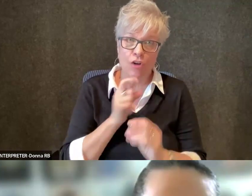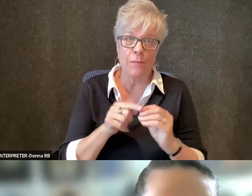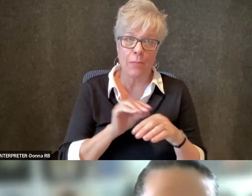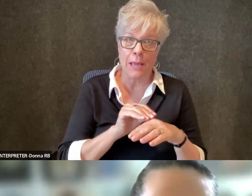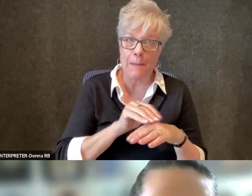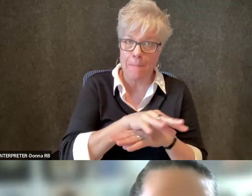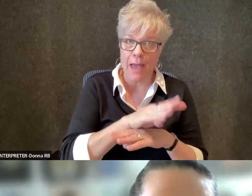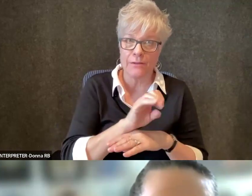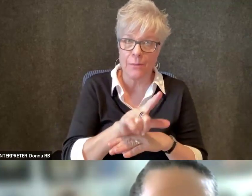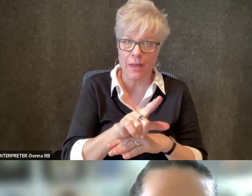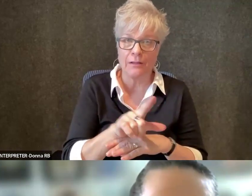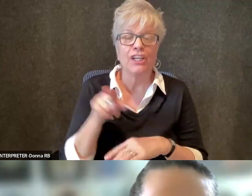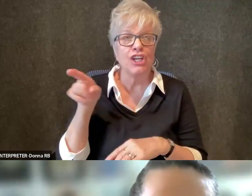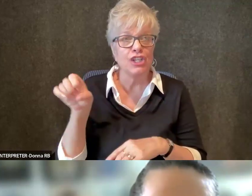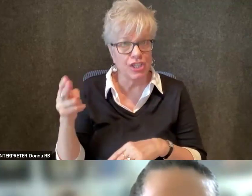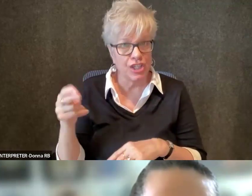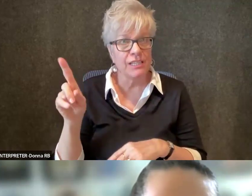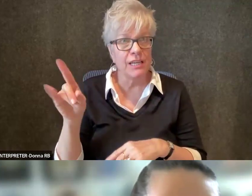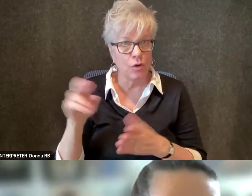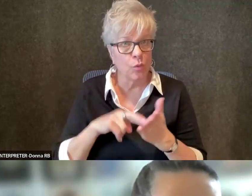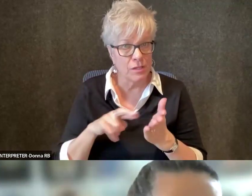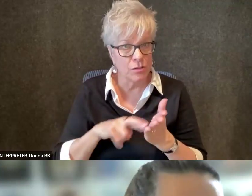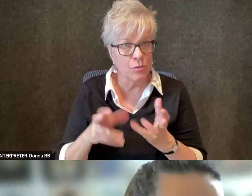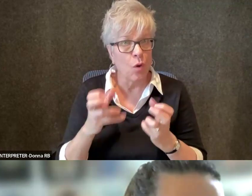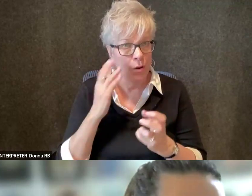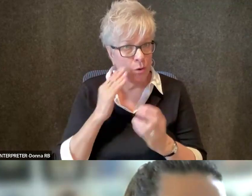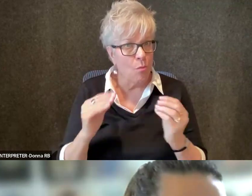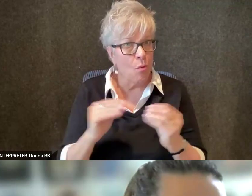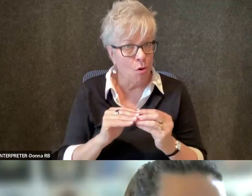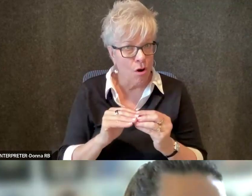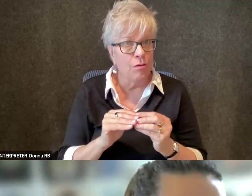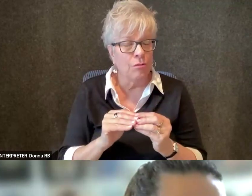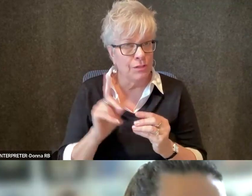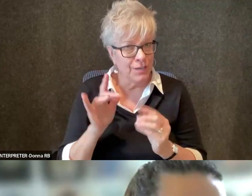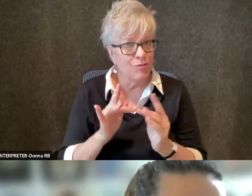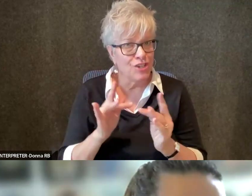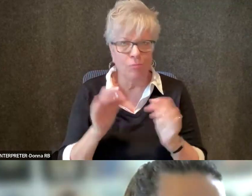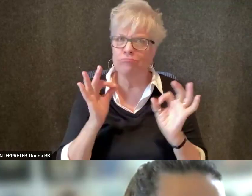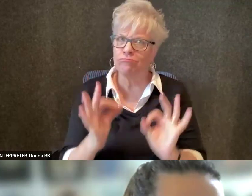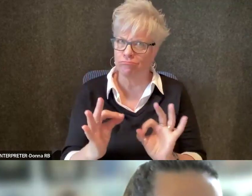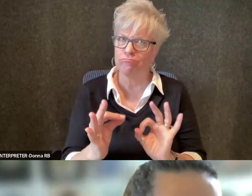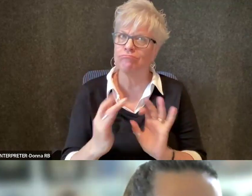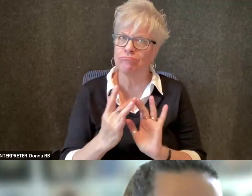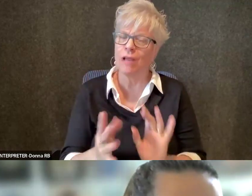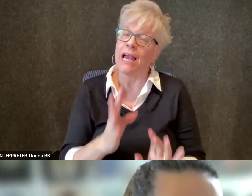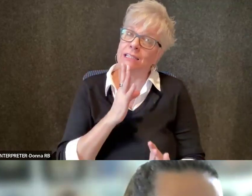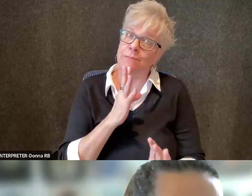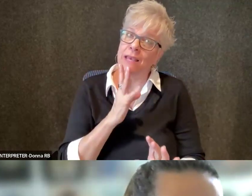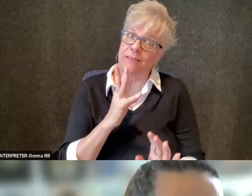impact and did her research and wanted to know more, did reach out. So it speaks well